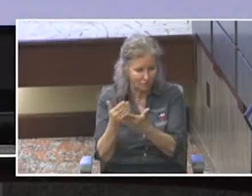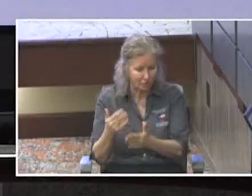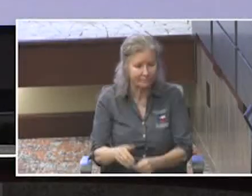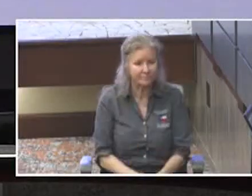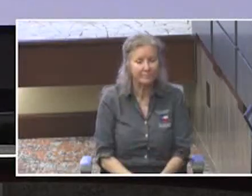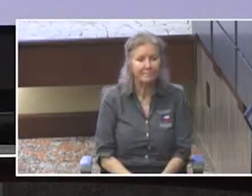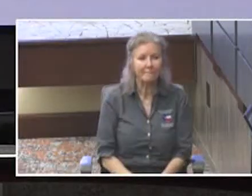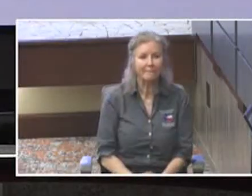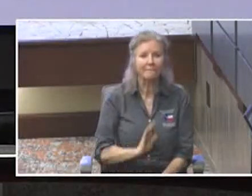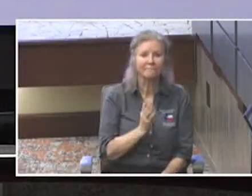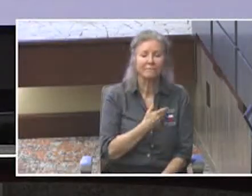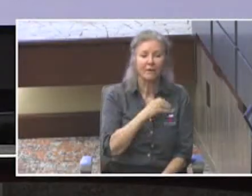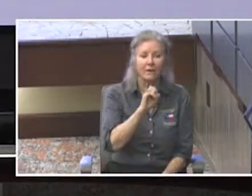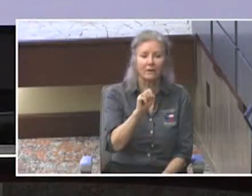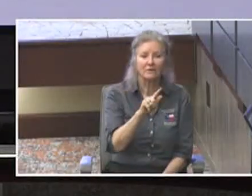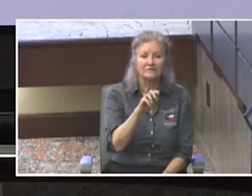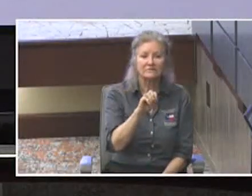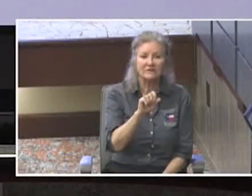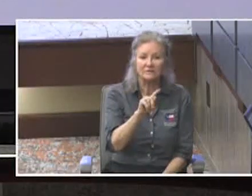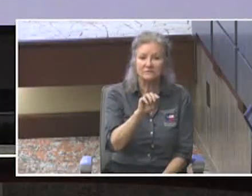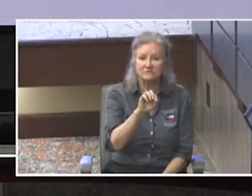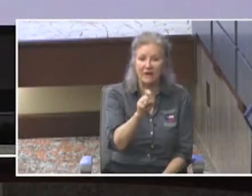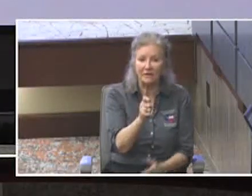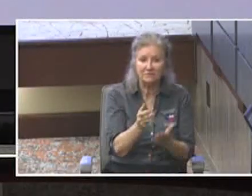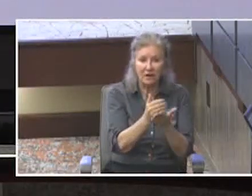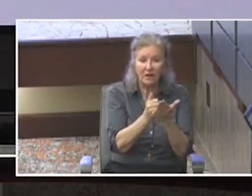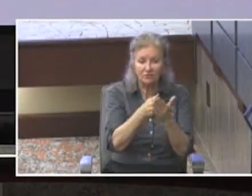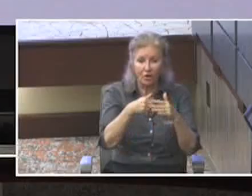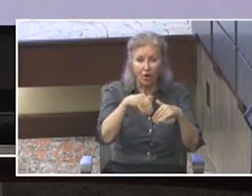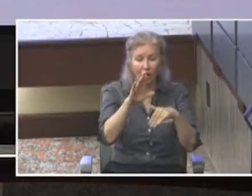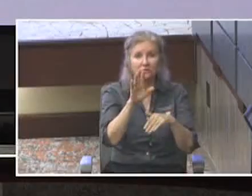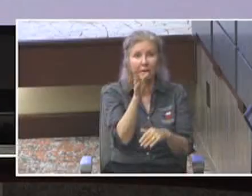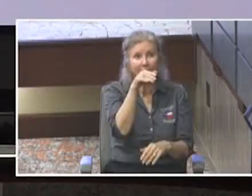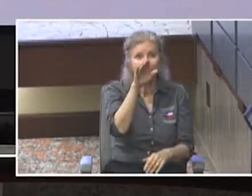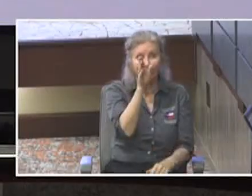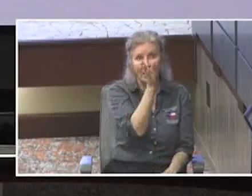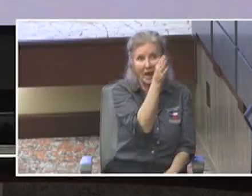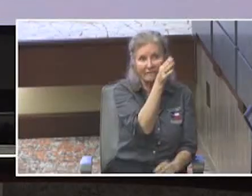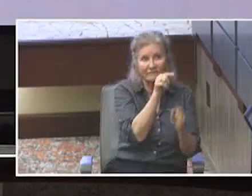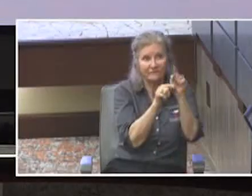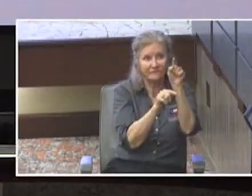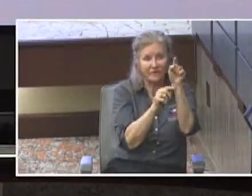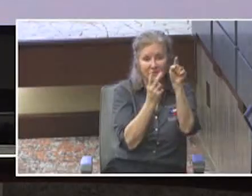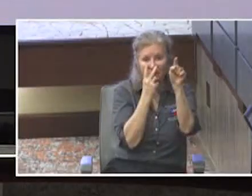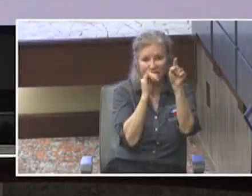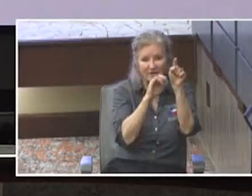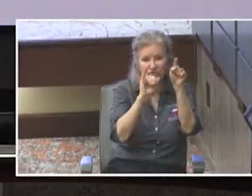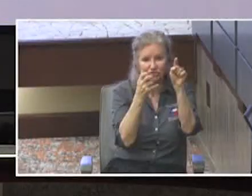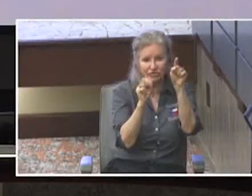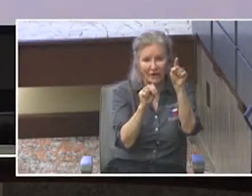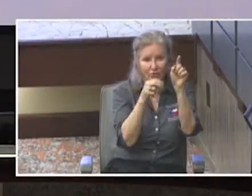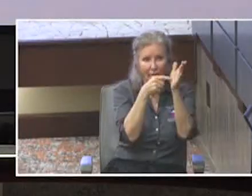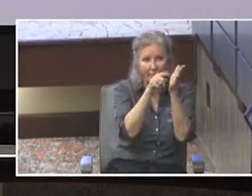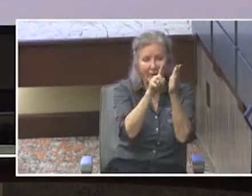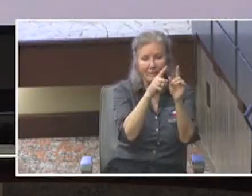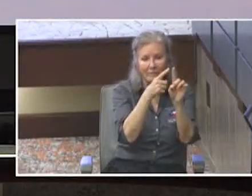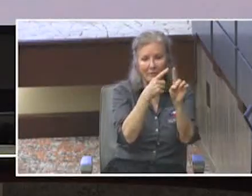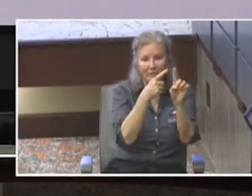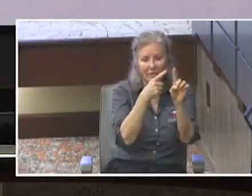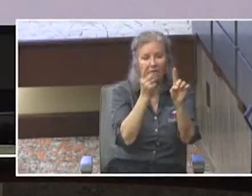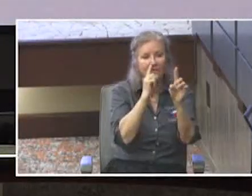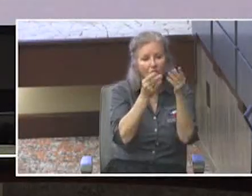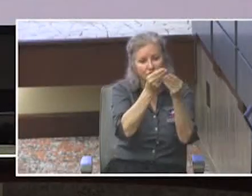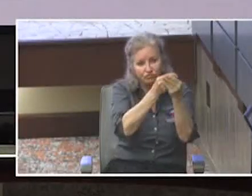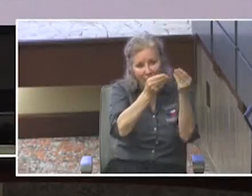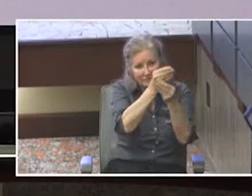Our sales tax collections, if you look up at the top left, you can see this is the January payment for transactions,